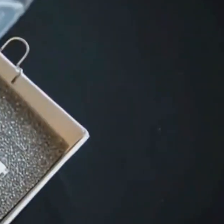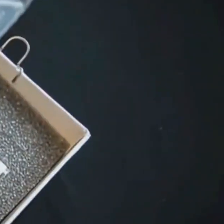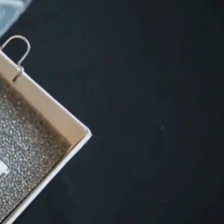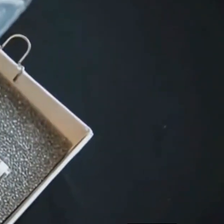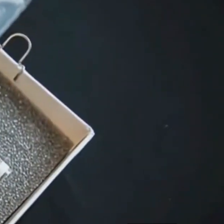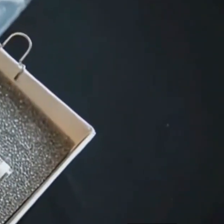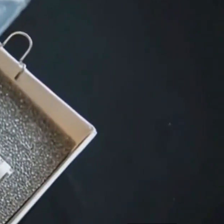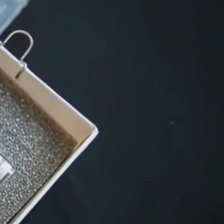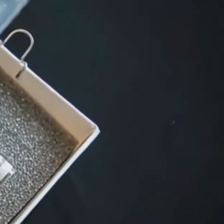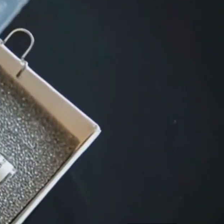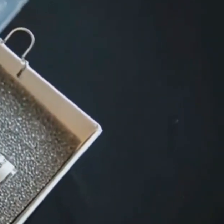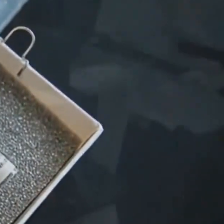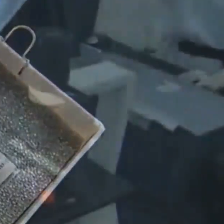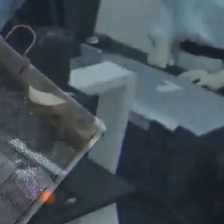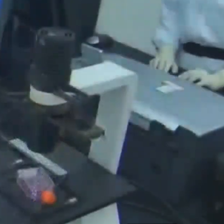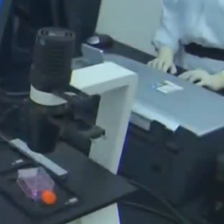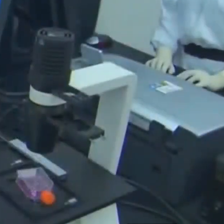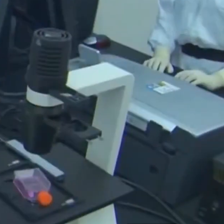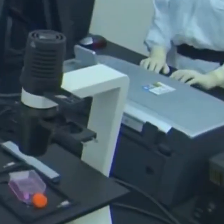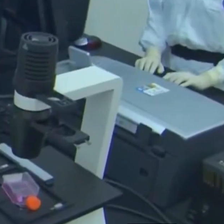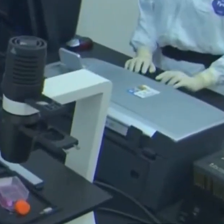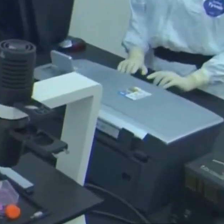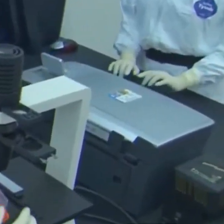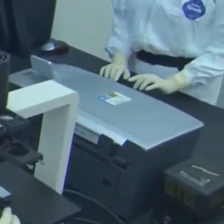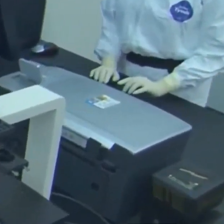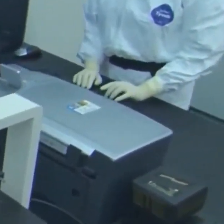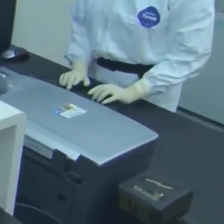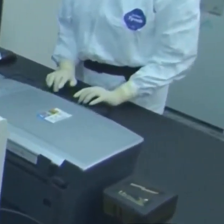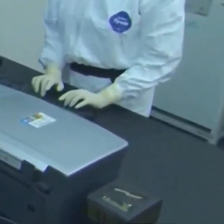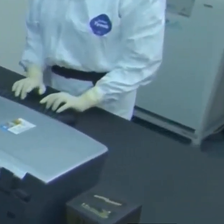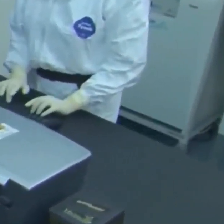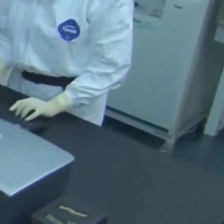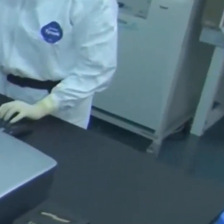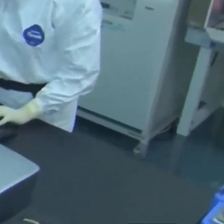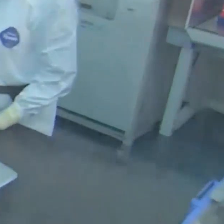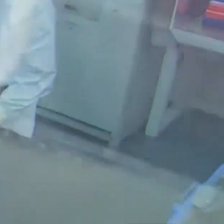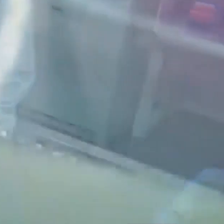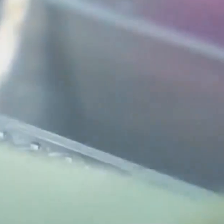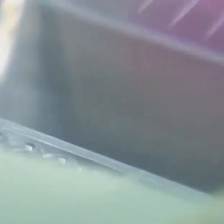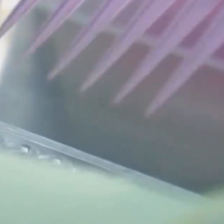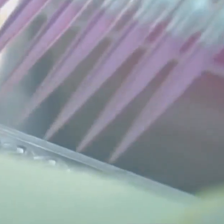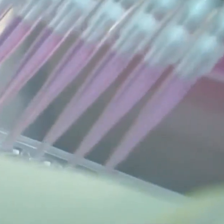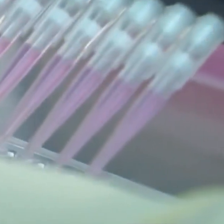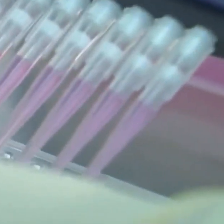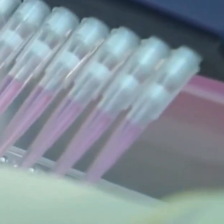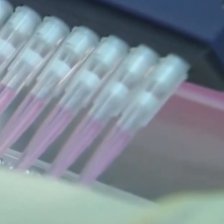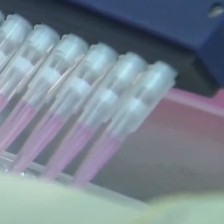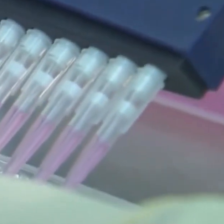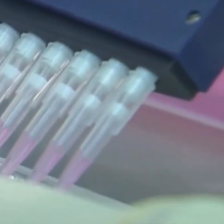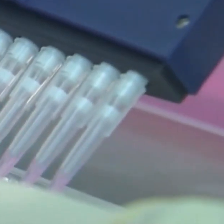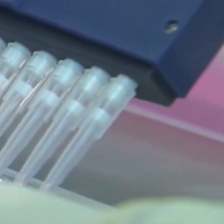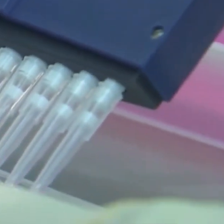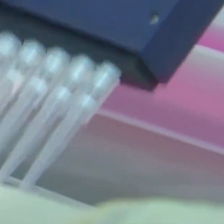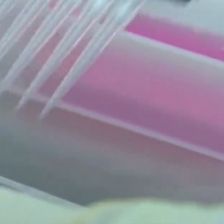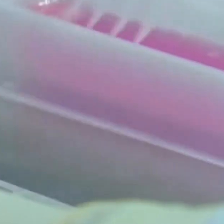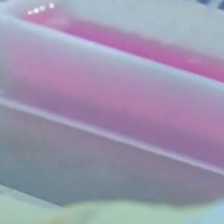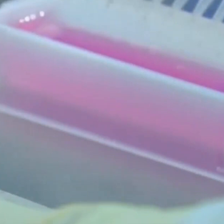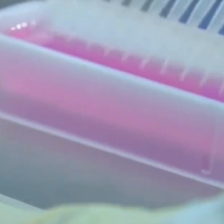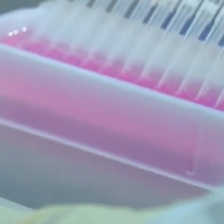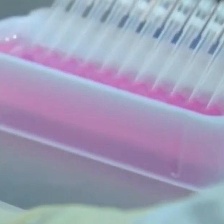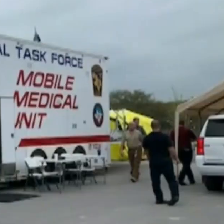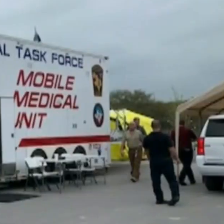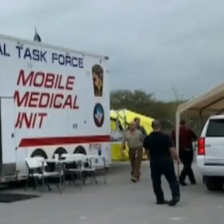currently. Next week, CPL will be able to test several thousand per week. And